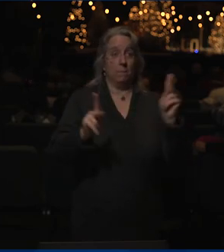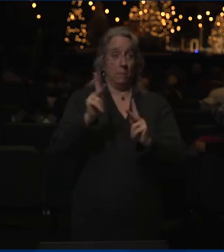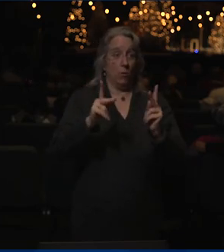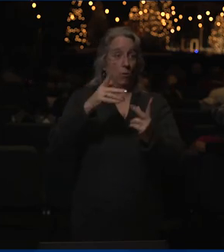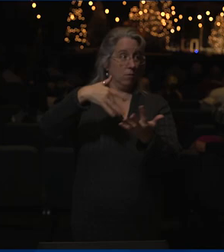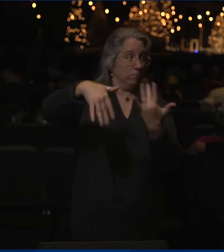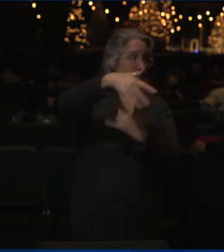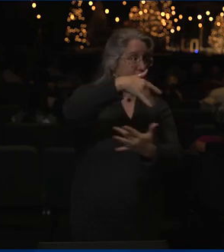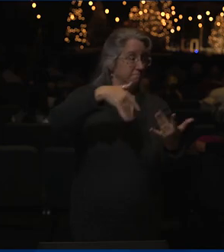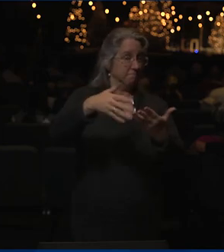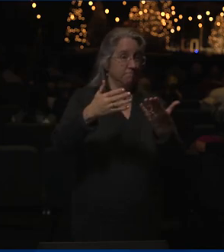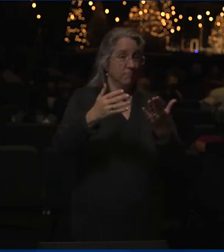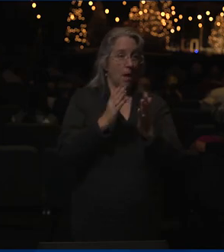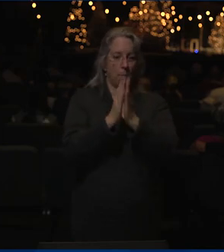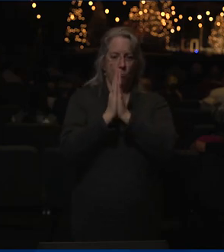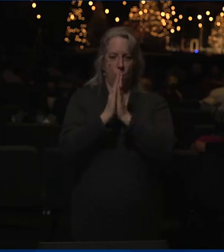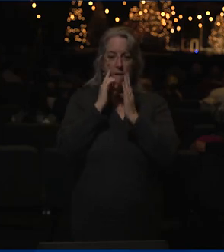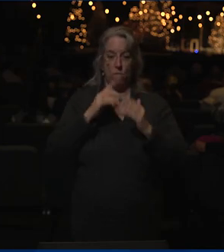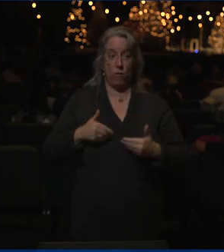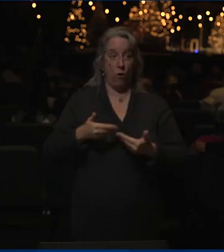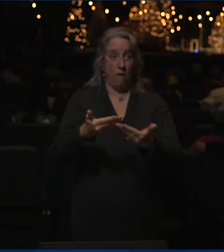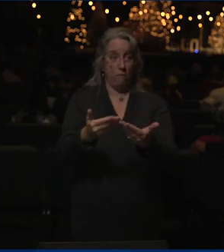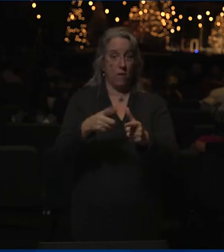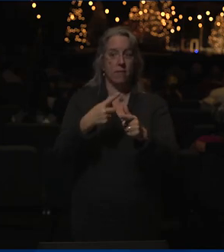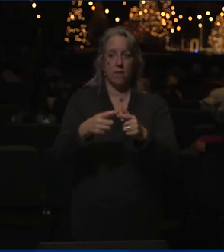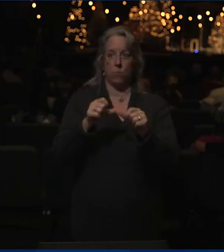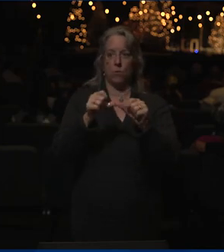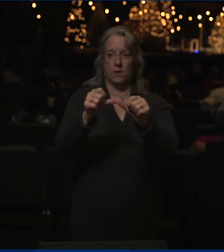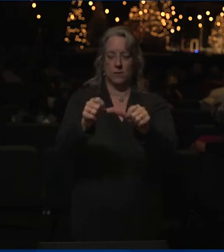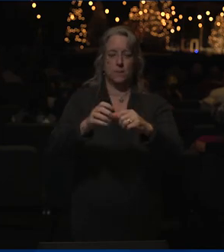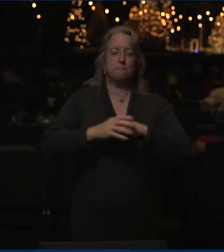the offering, and we'll continue. Let's pray.